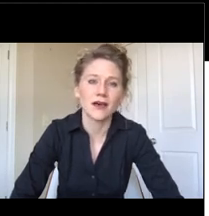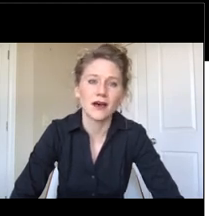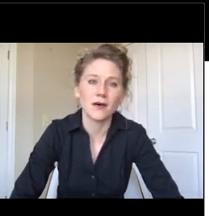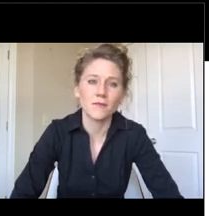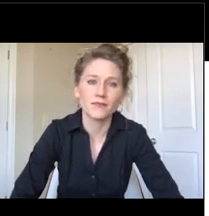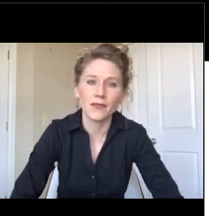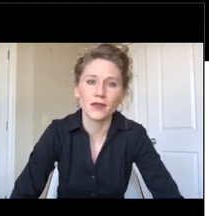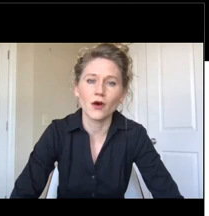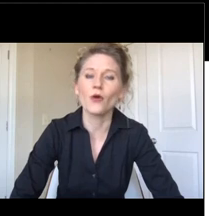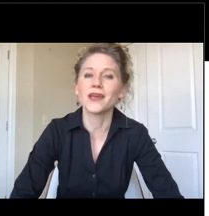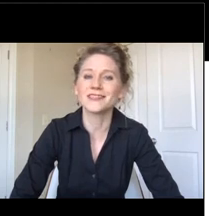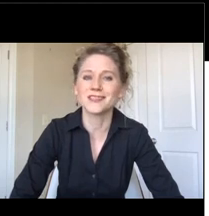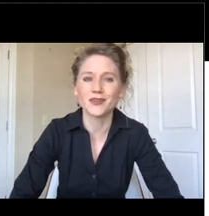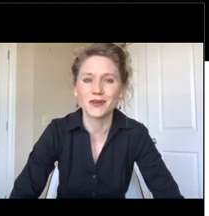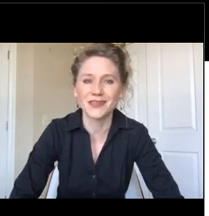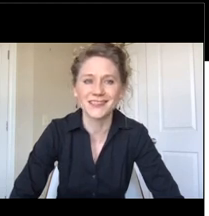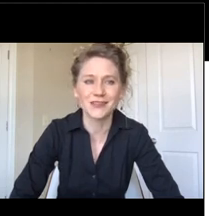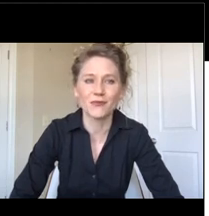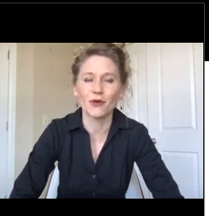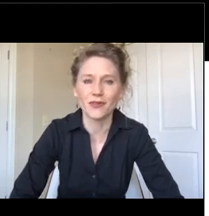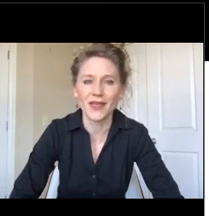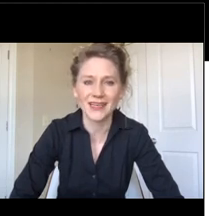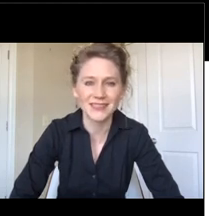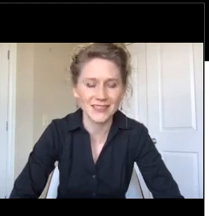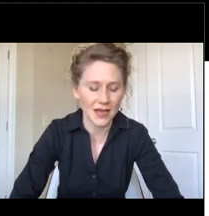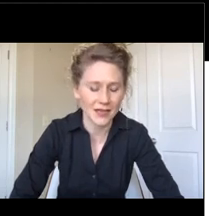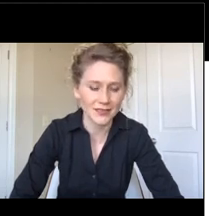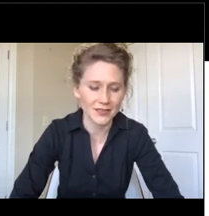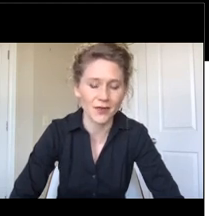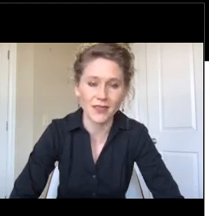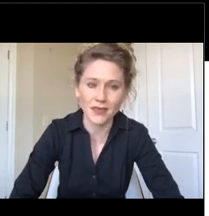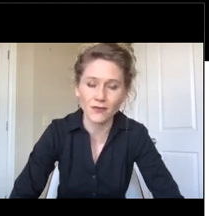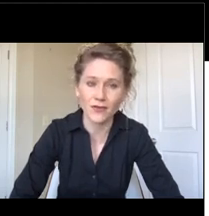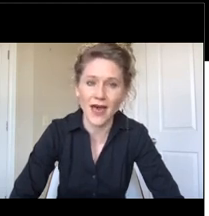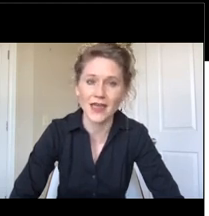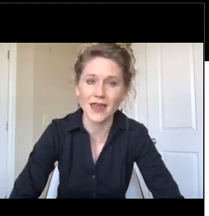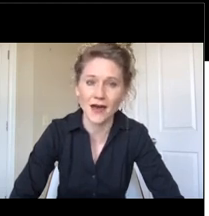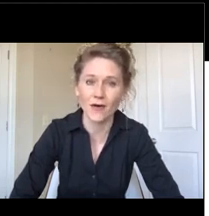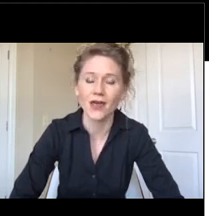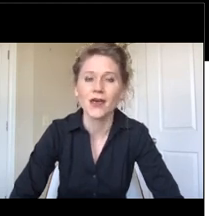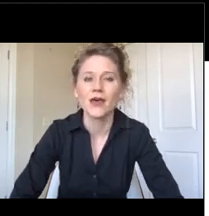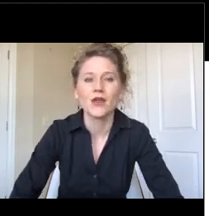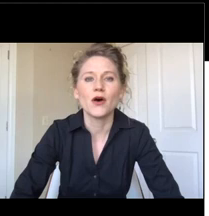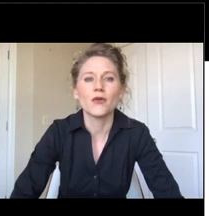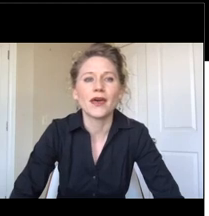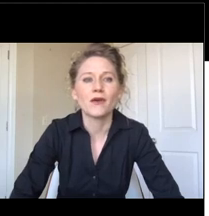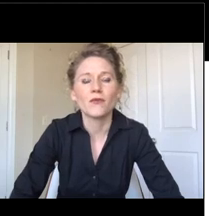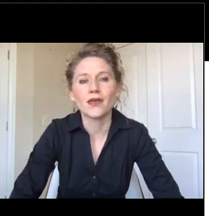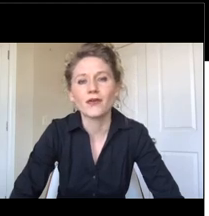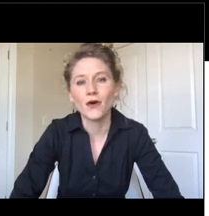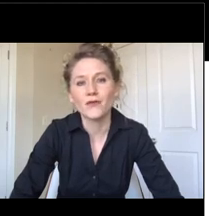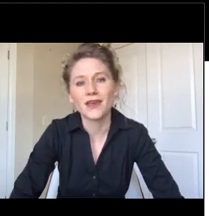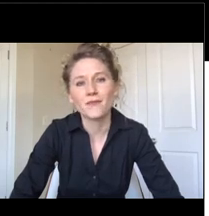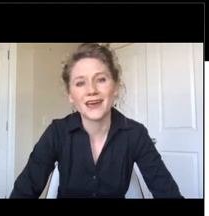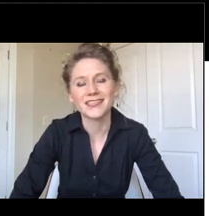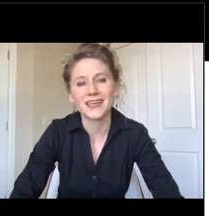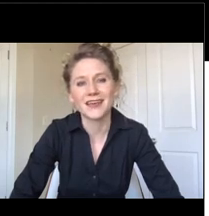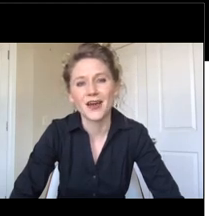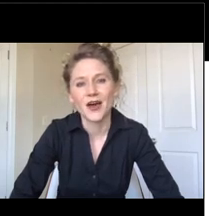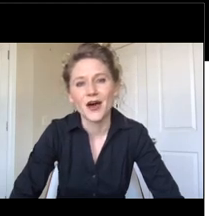and always struggling to do more with less. So we thank you for that. And now know that with